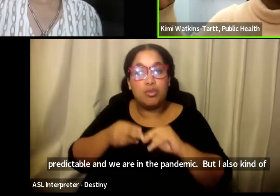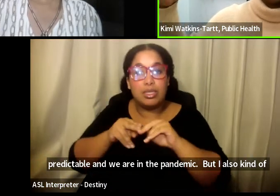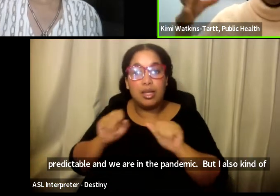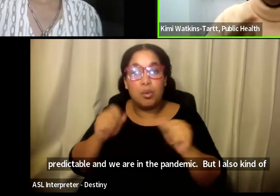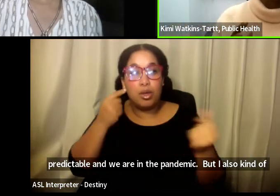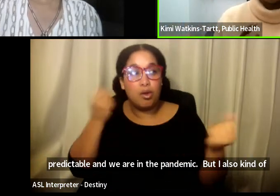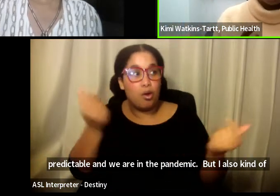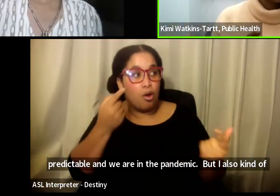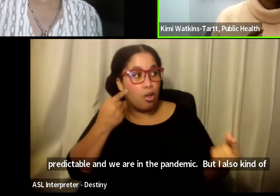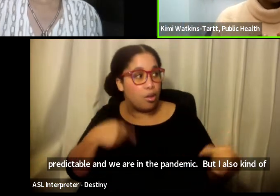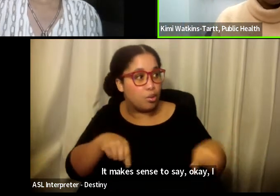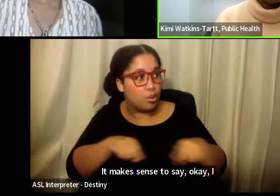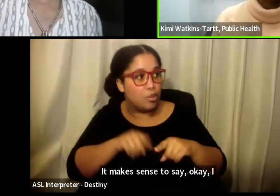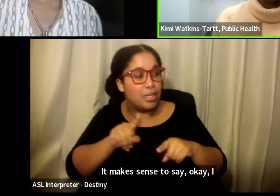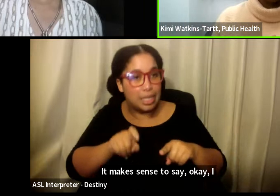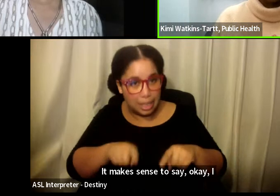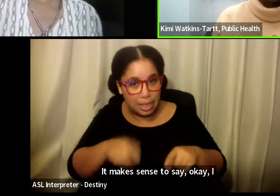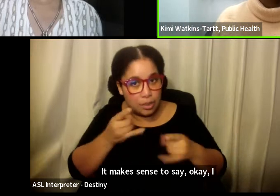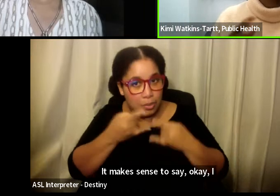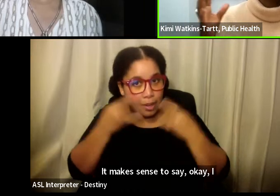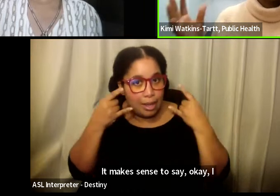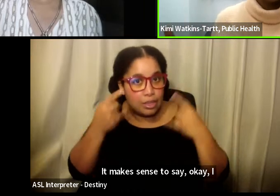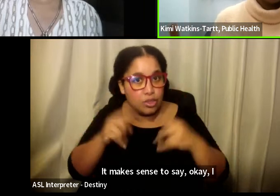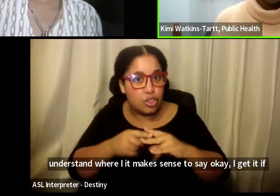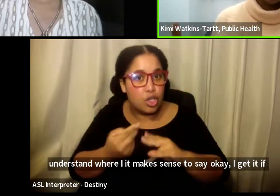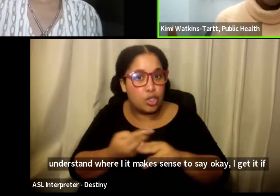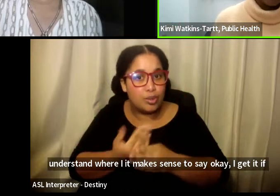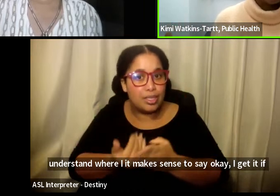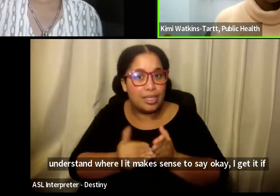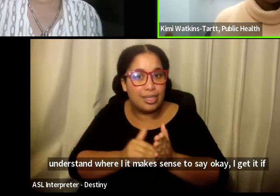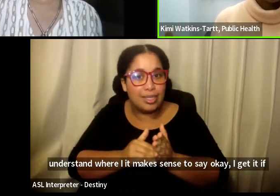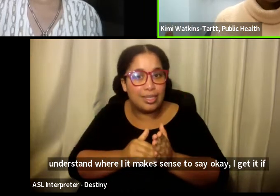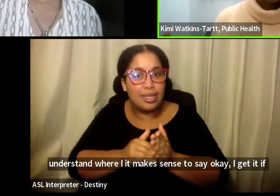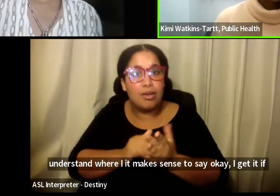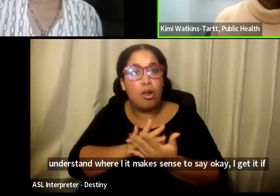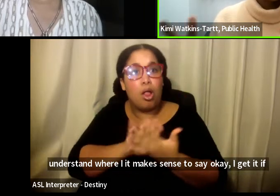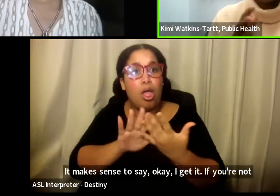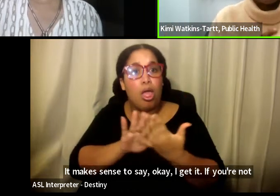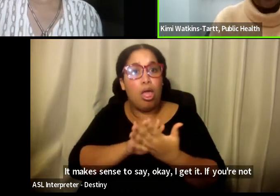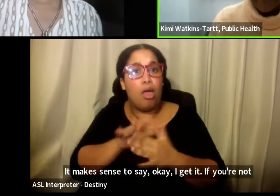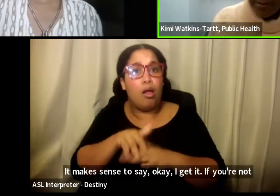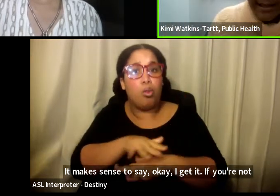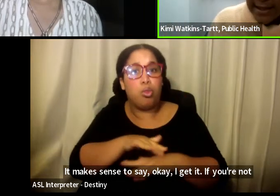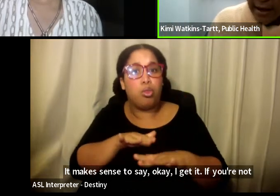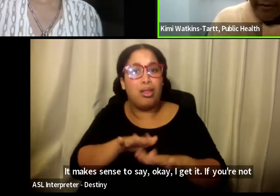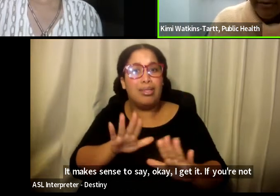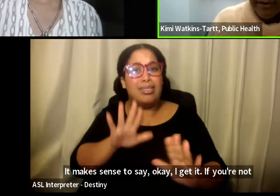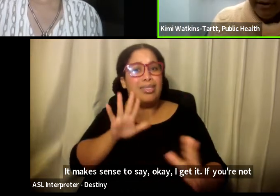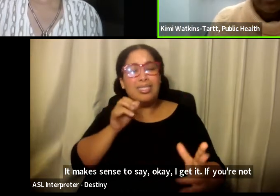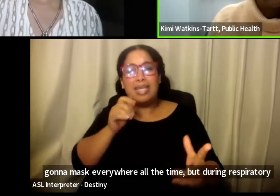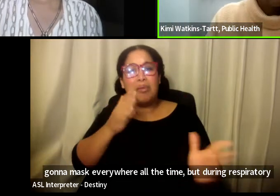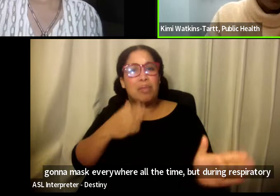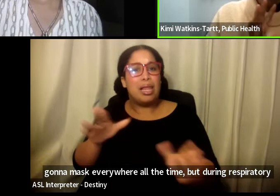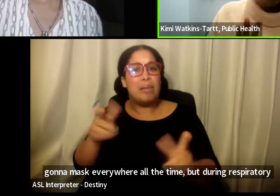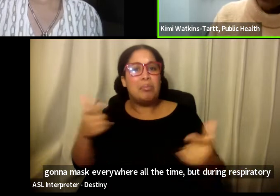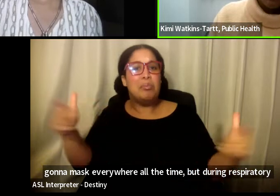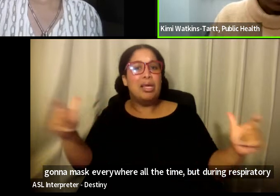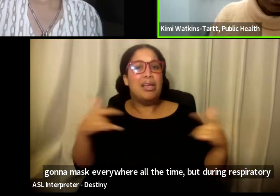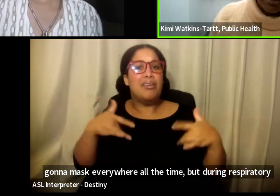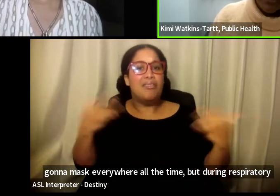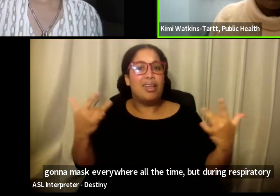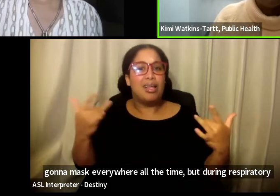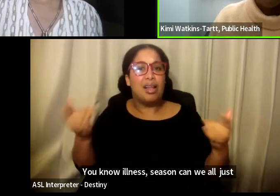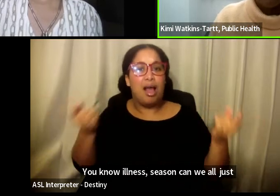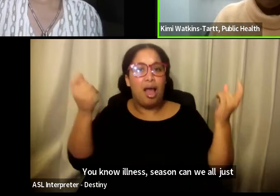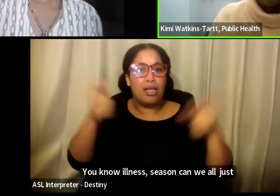agree that, okay, we need to mask up, try to stay out of crowds. Let's not plan the big stuff. And holiday time